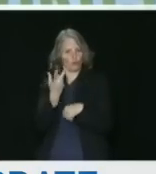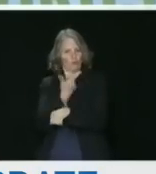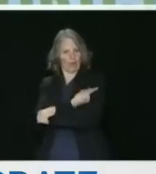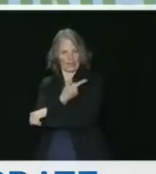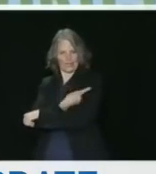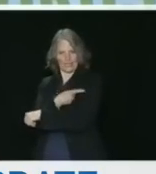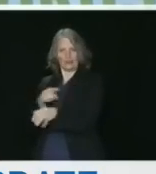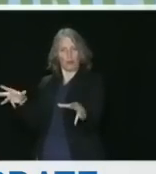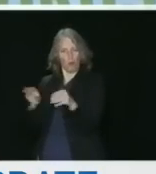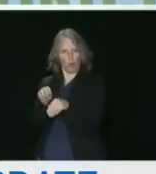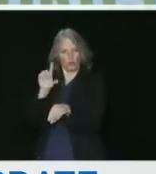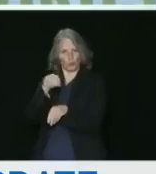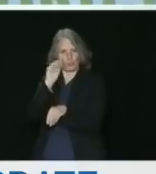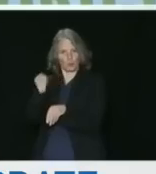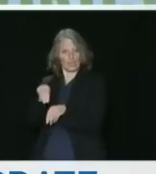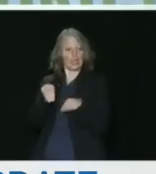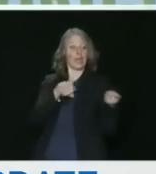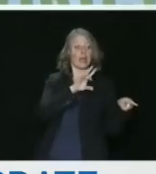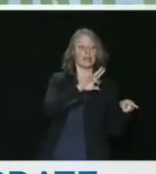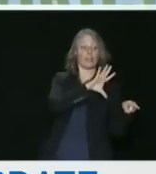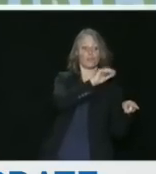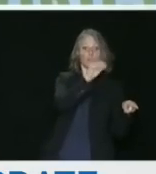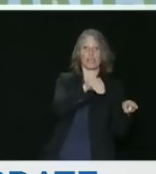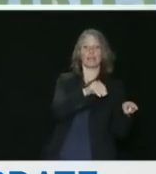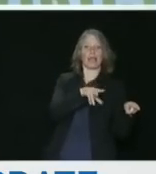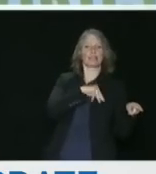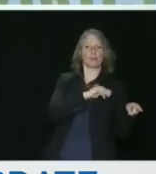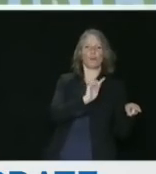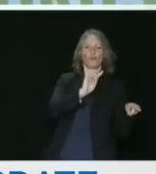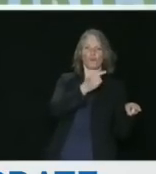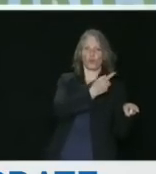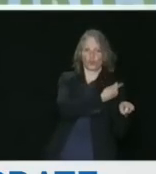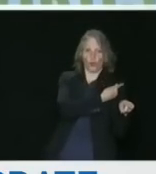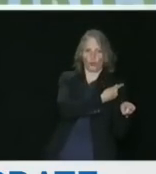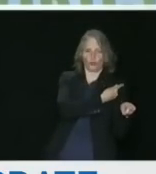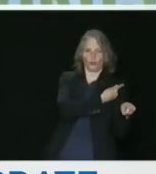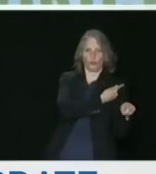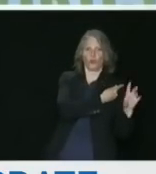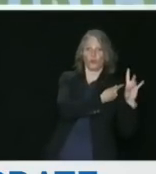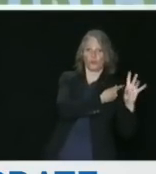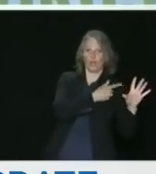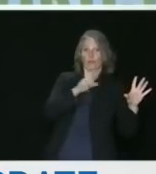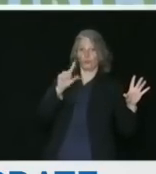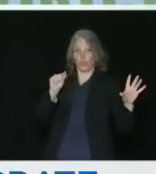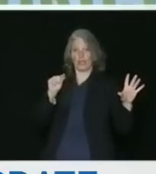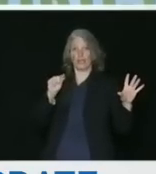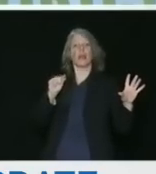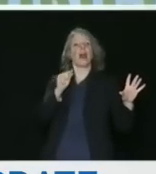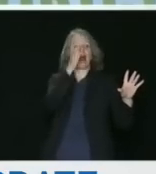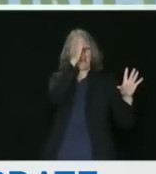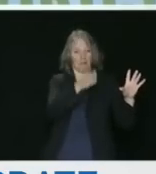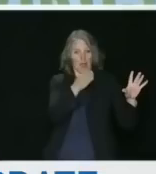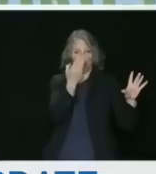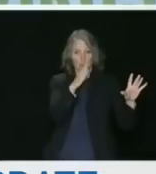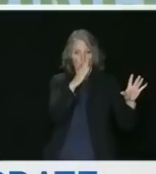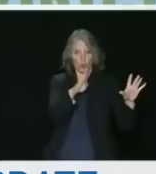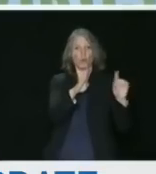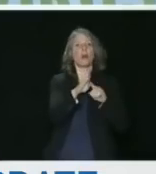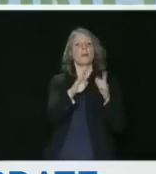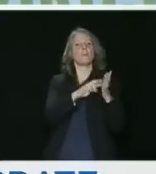two doses, and 75% overall of that population on that scenario on the